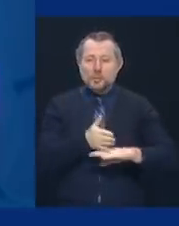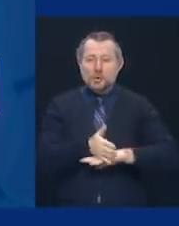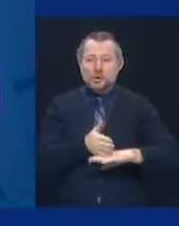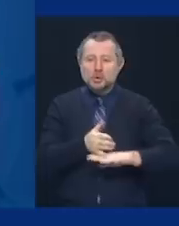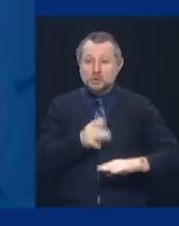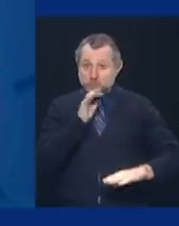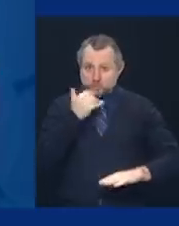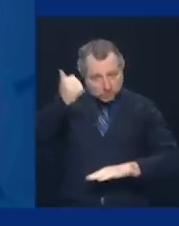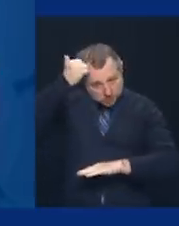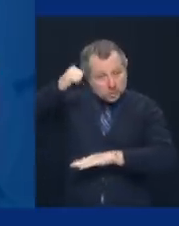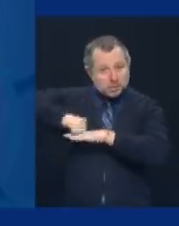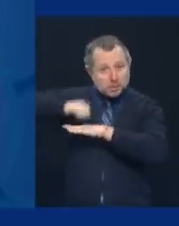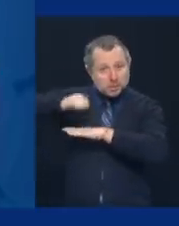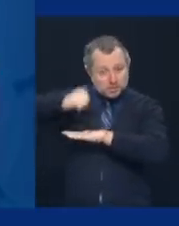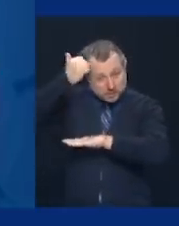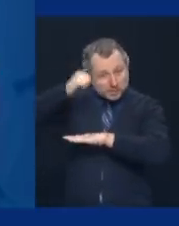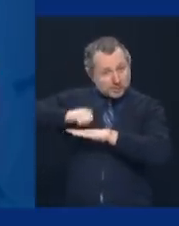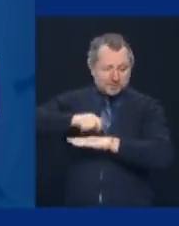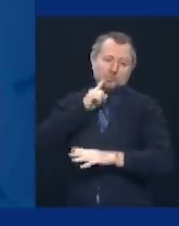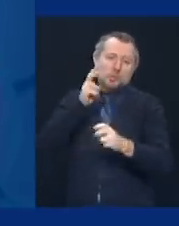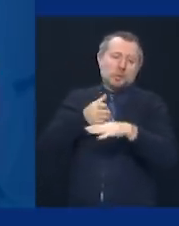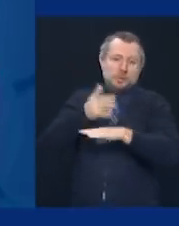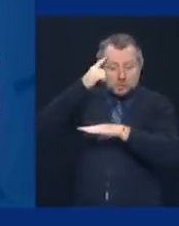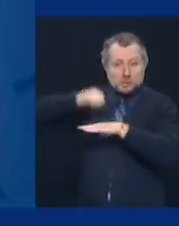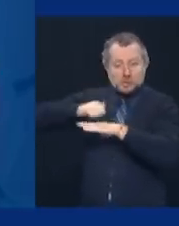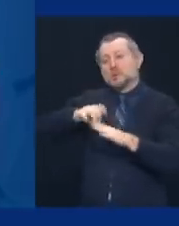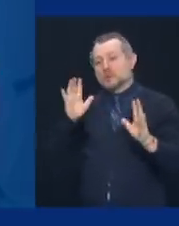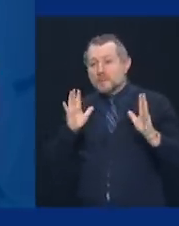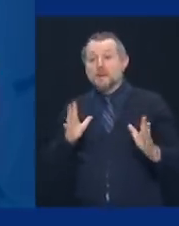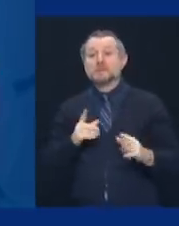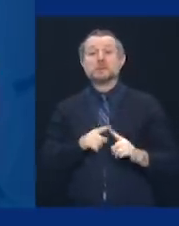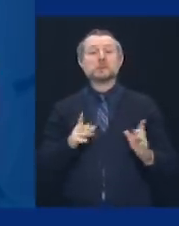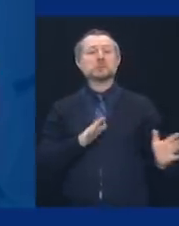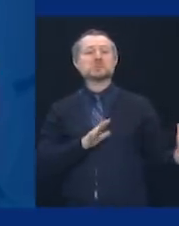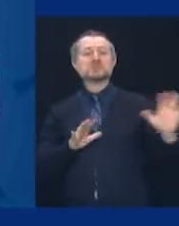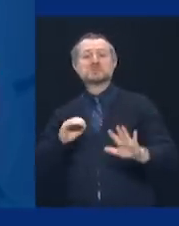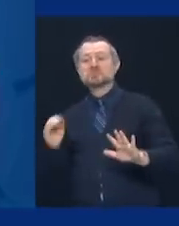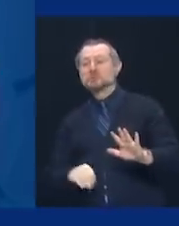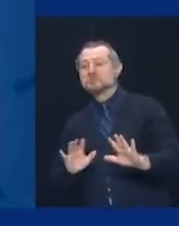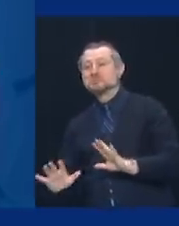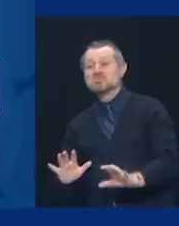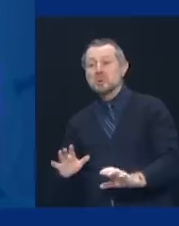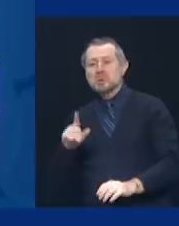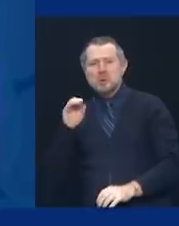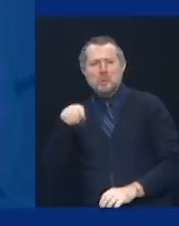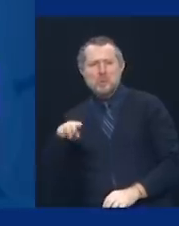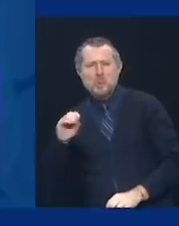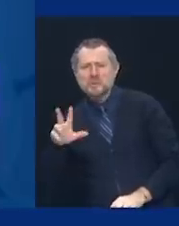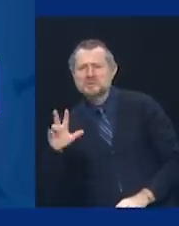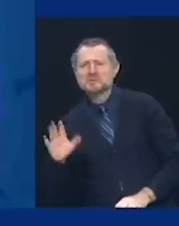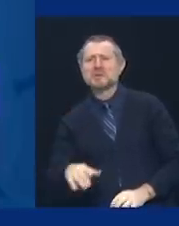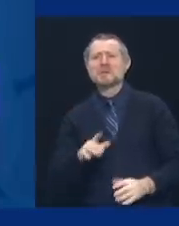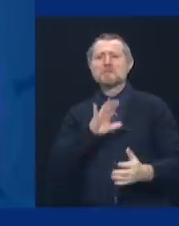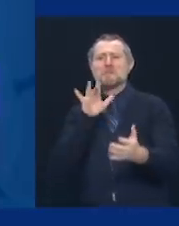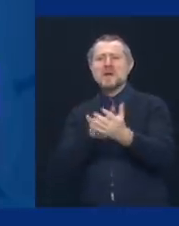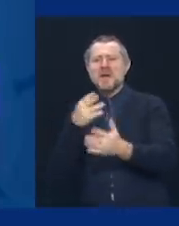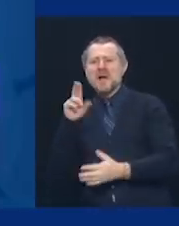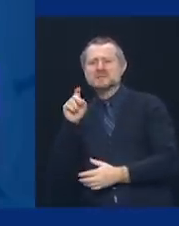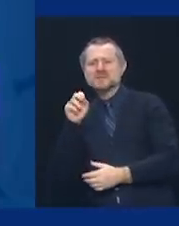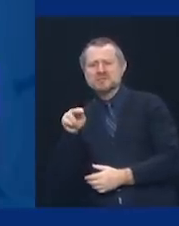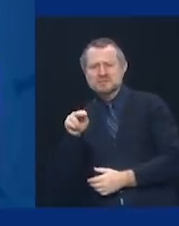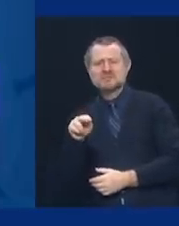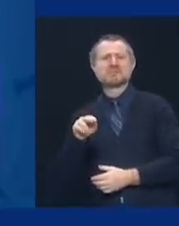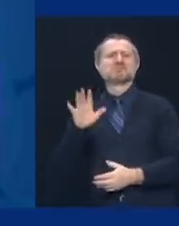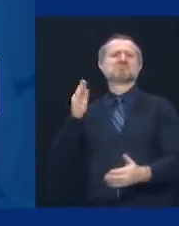Tier, 0.03. Central New York, 0.5. Mid-Hudson, 0.3. The City, 0.2. New York City,